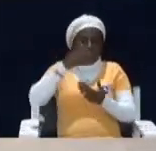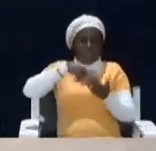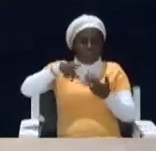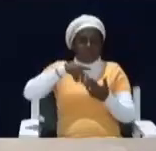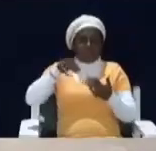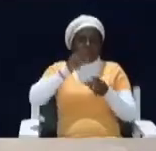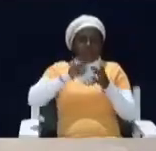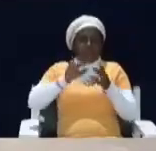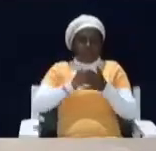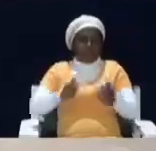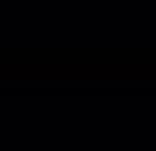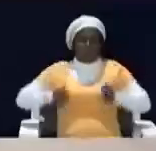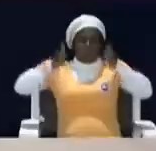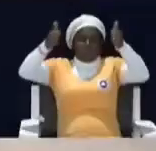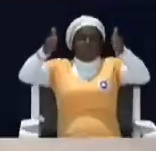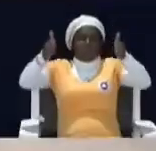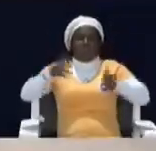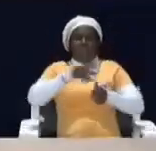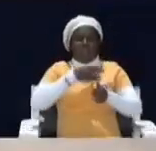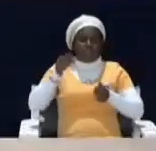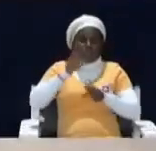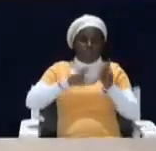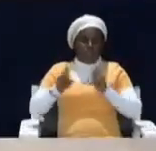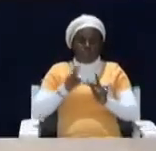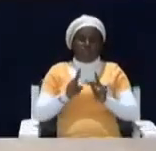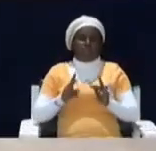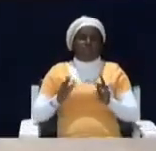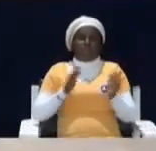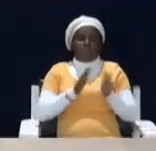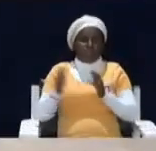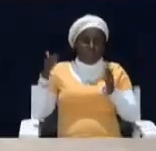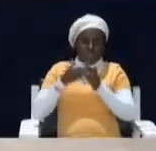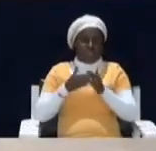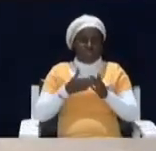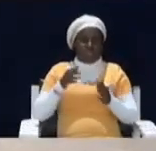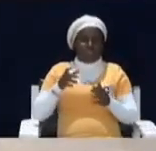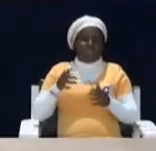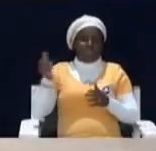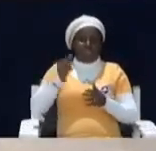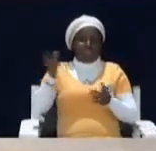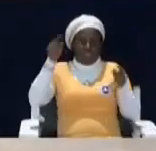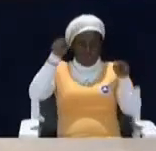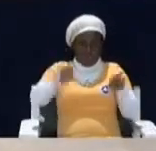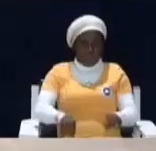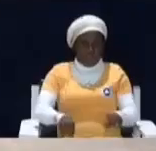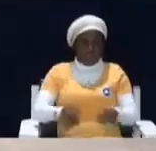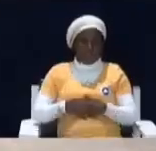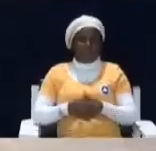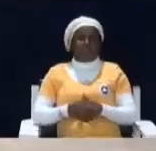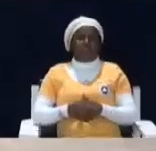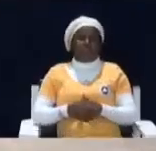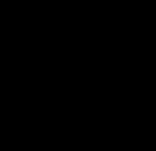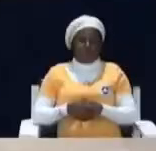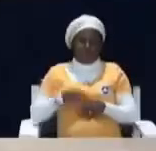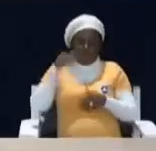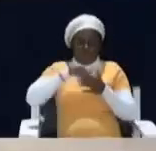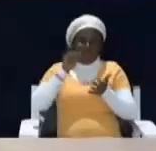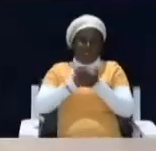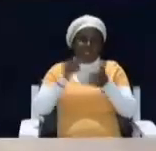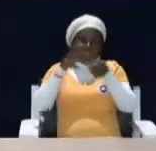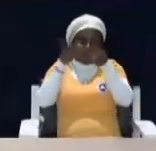were elevated. And those people that gang up against me, they came down. In that